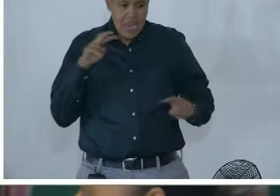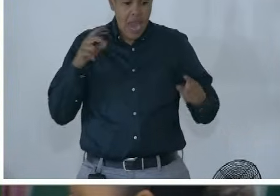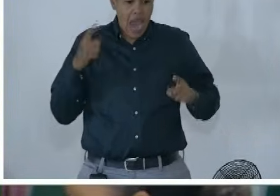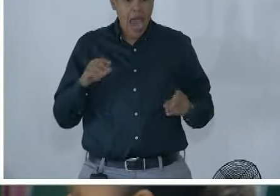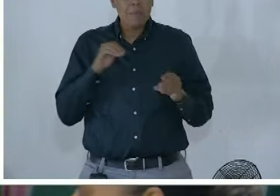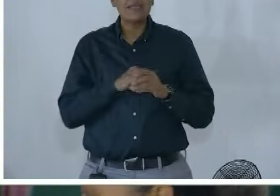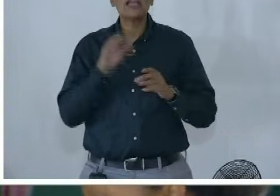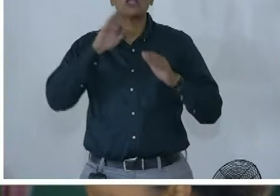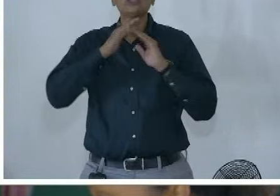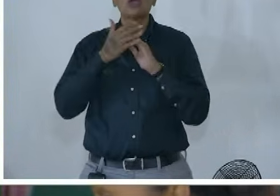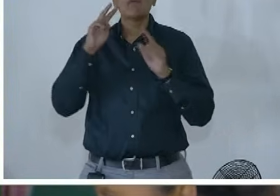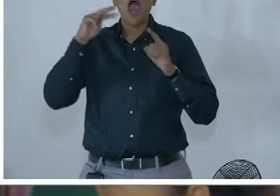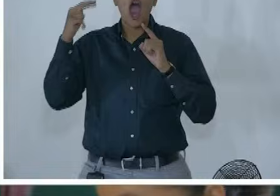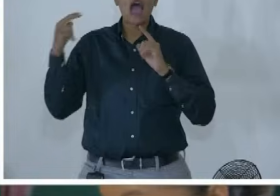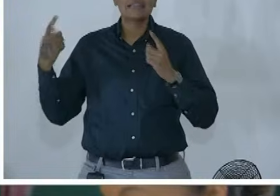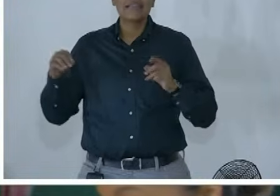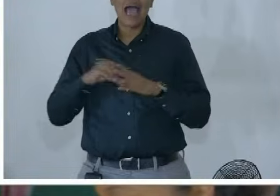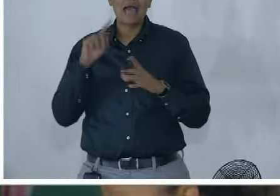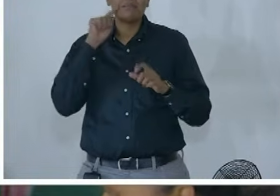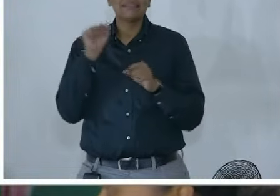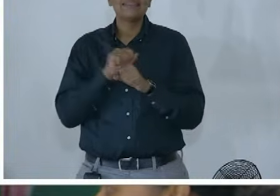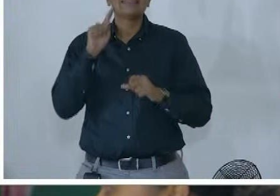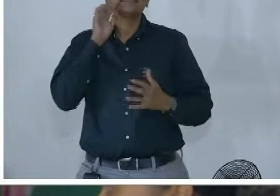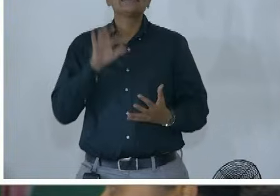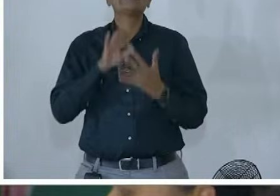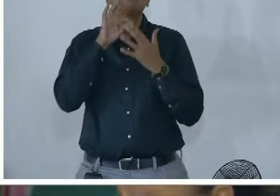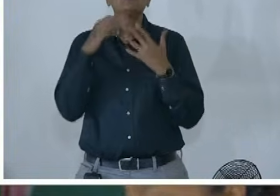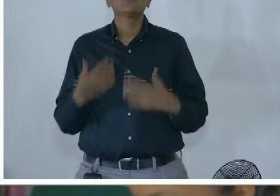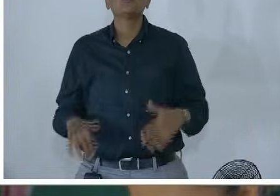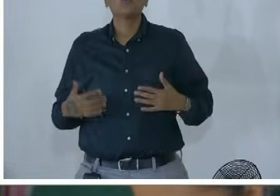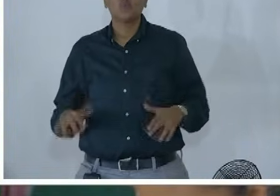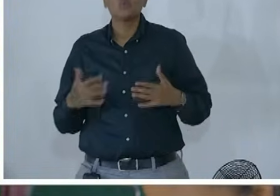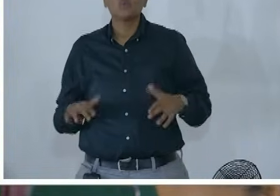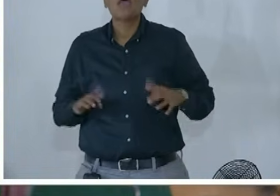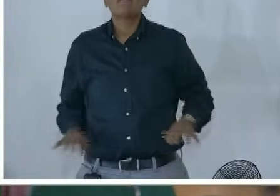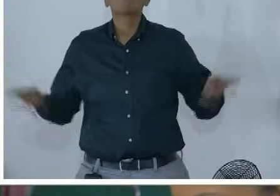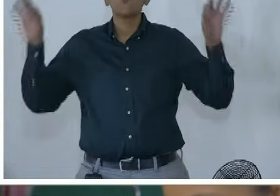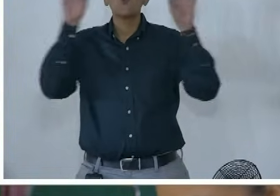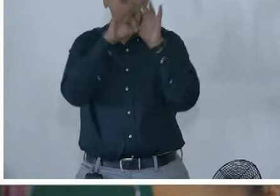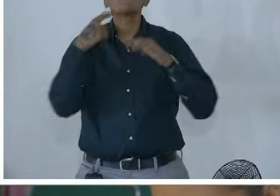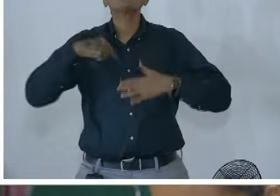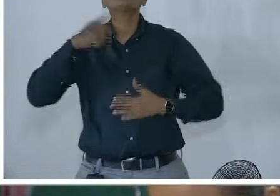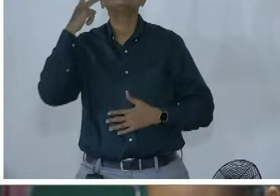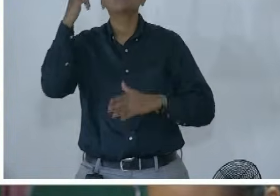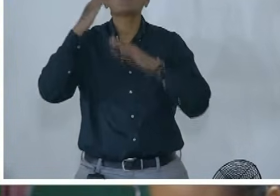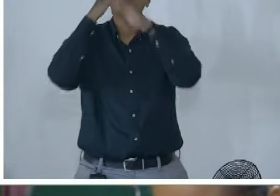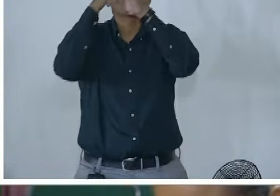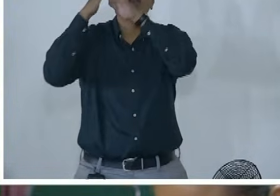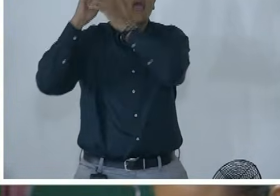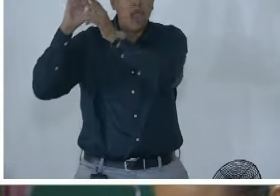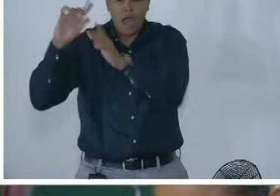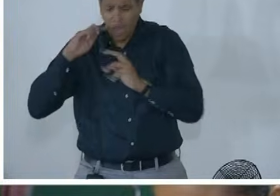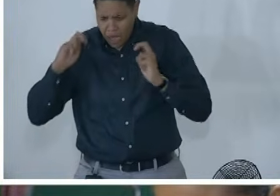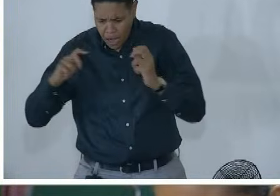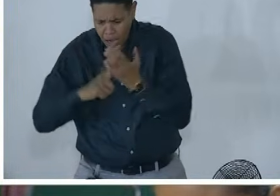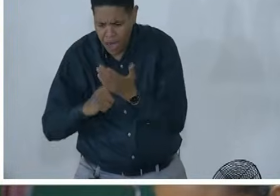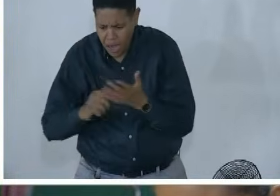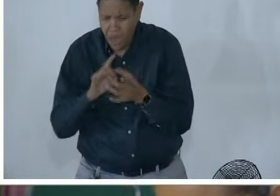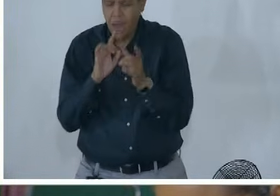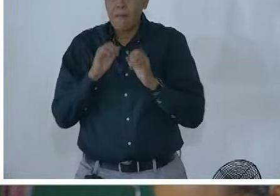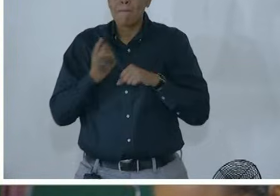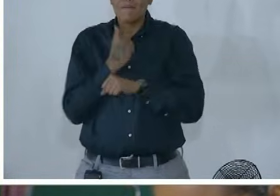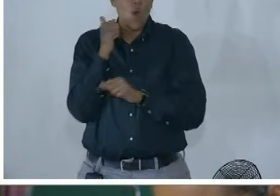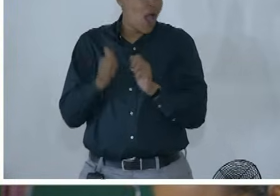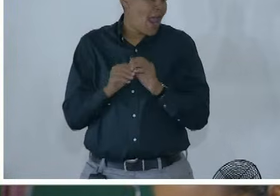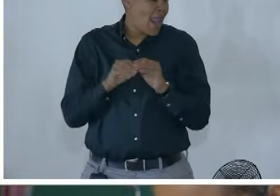Jamaican context, this is especially significant. We see the value of mediation most clearly